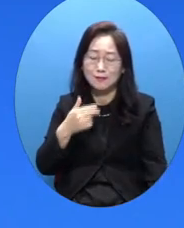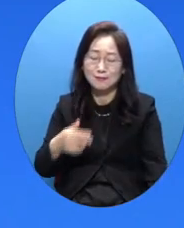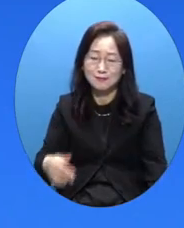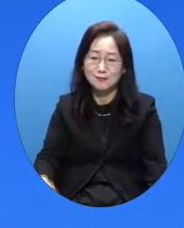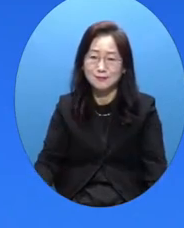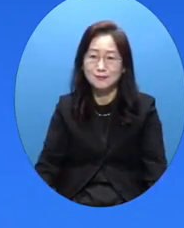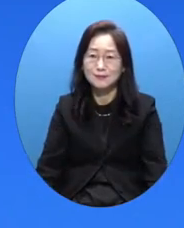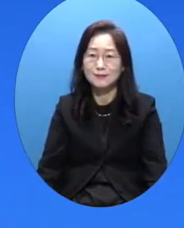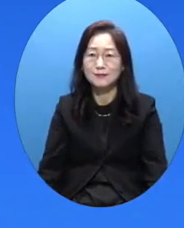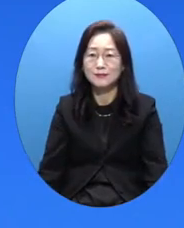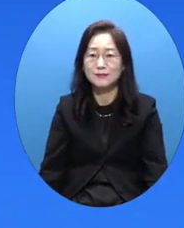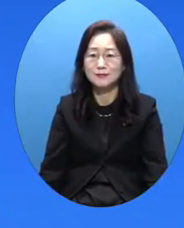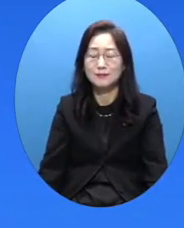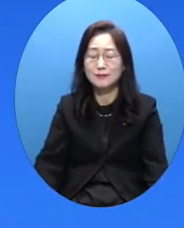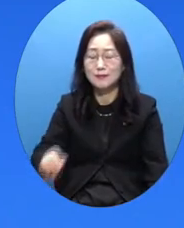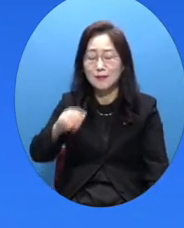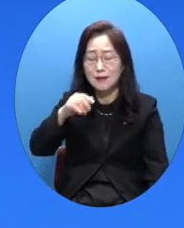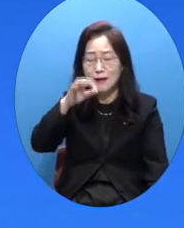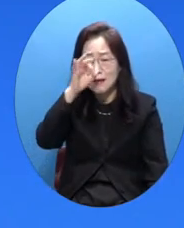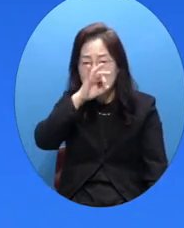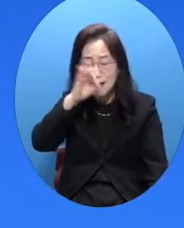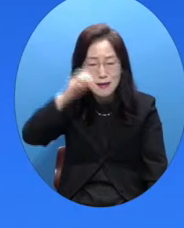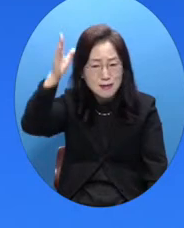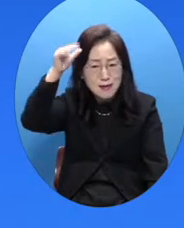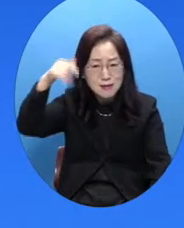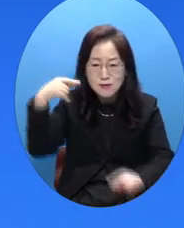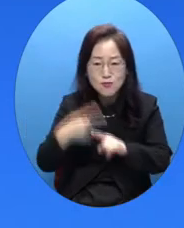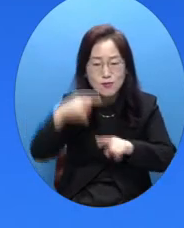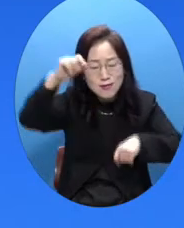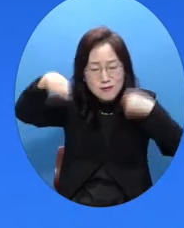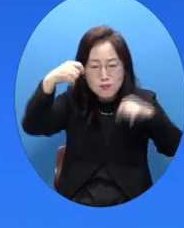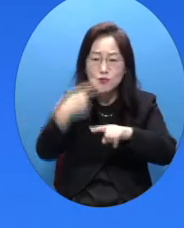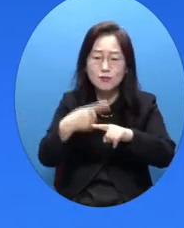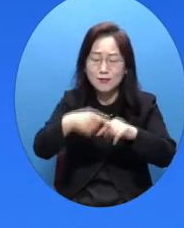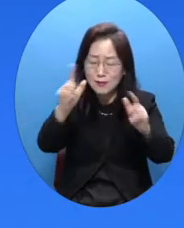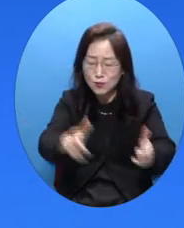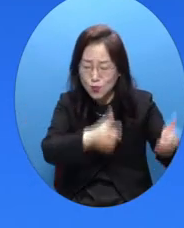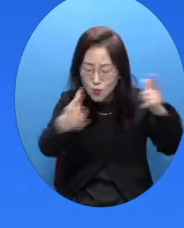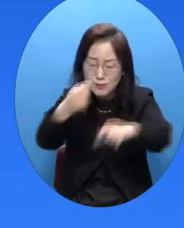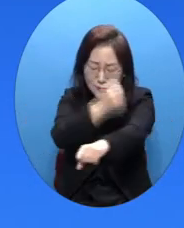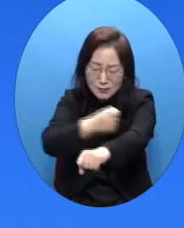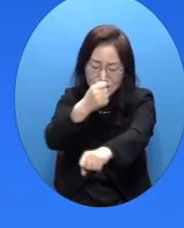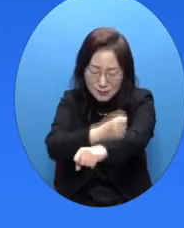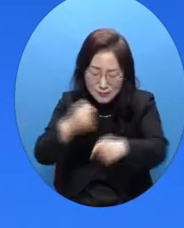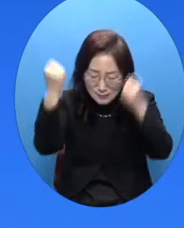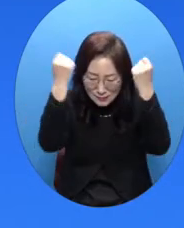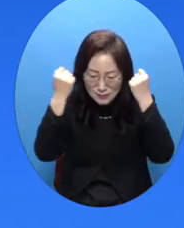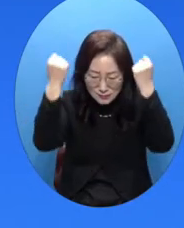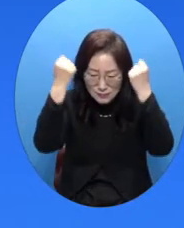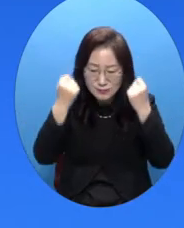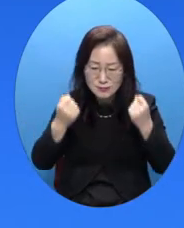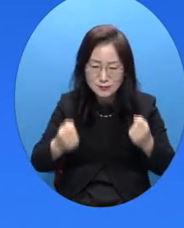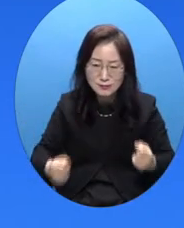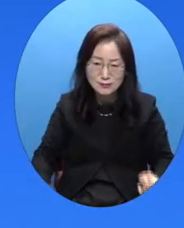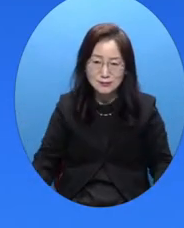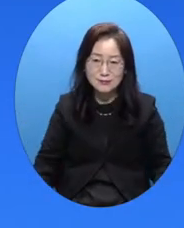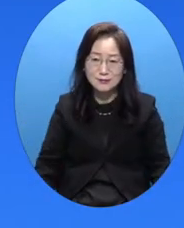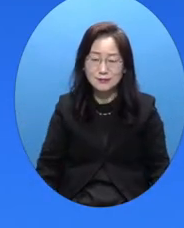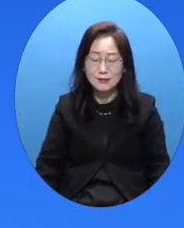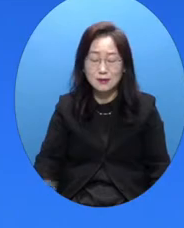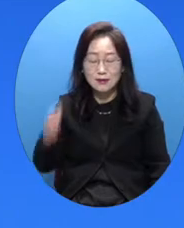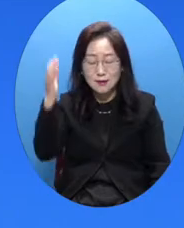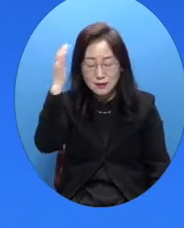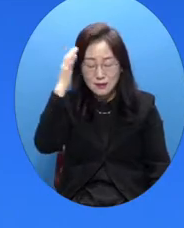and slaves were not respected they weren't they were treated so unfairly